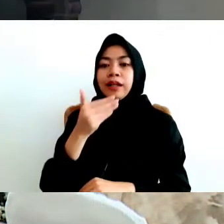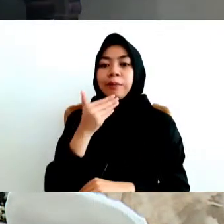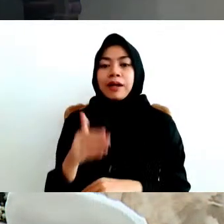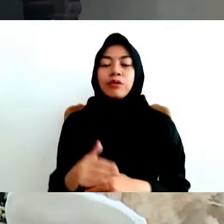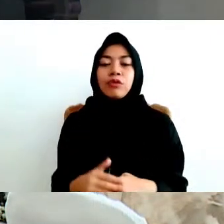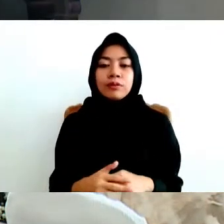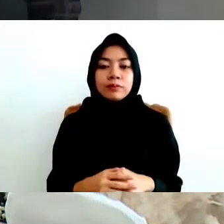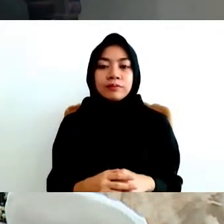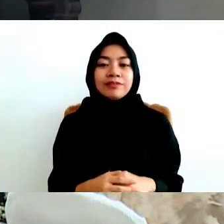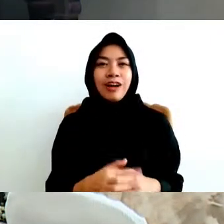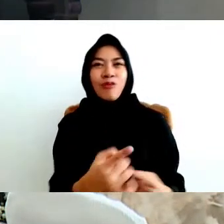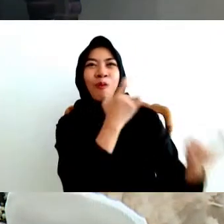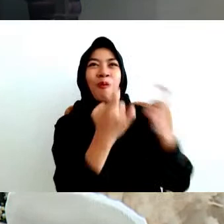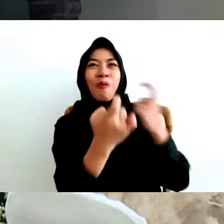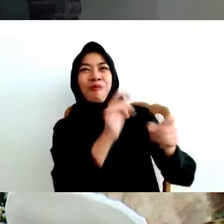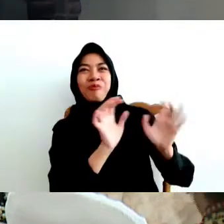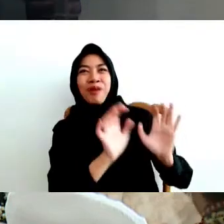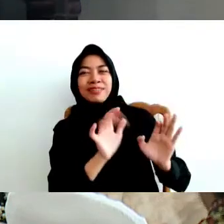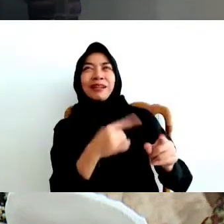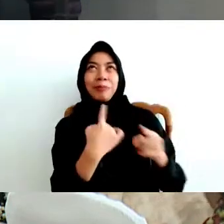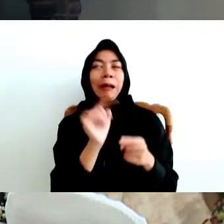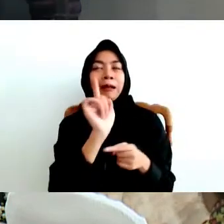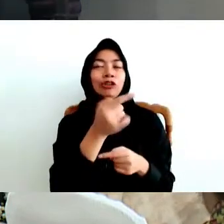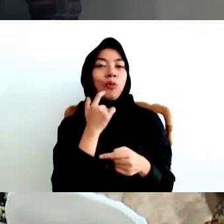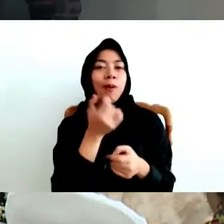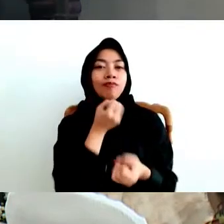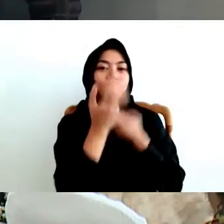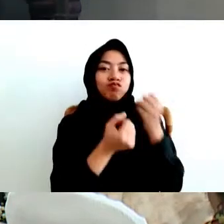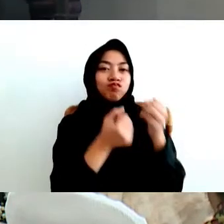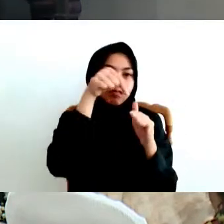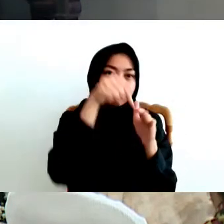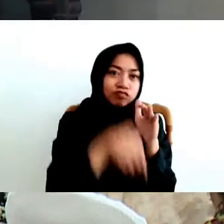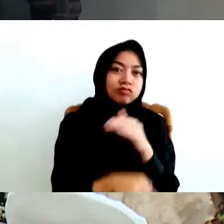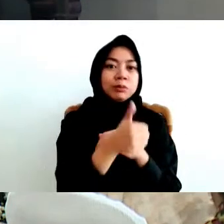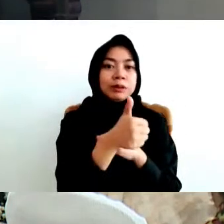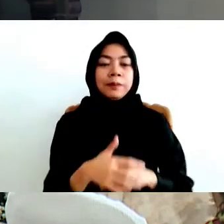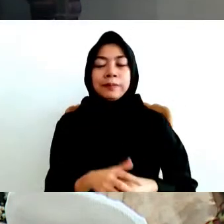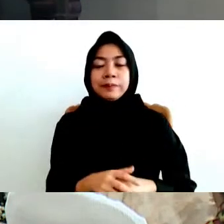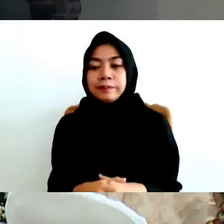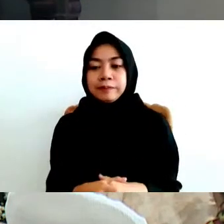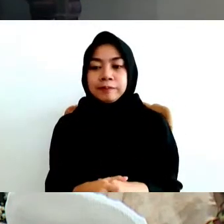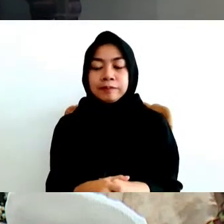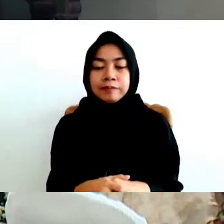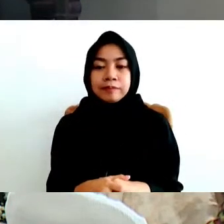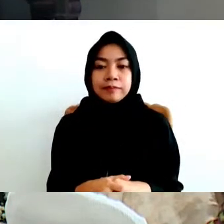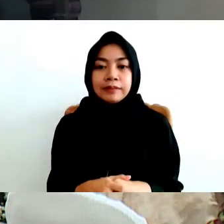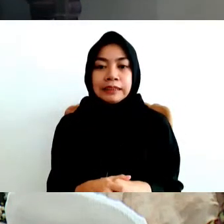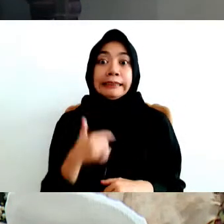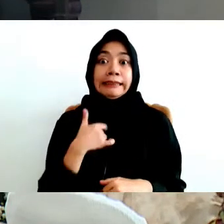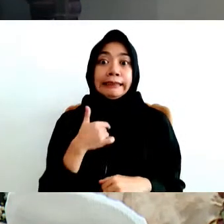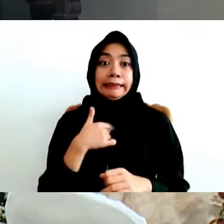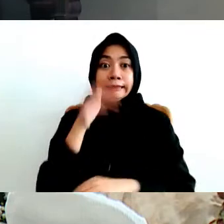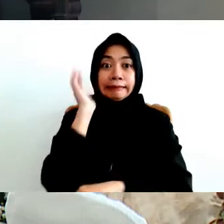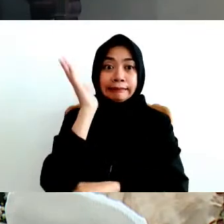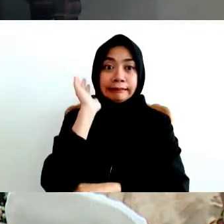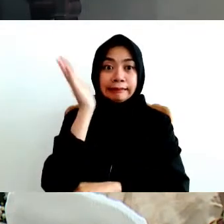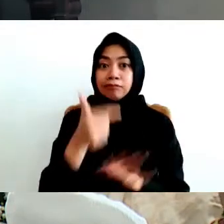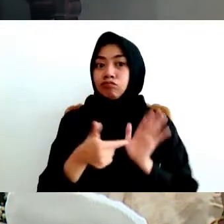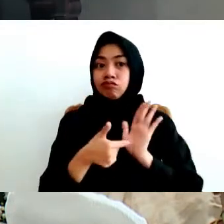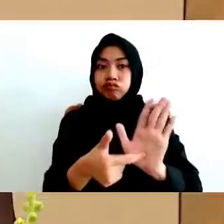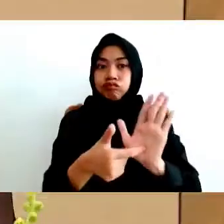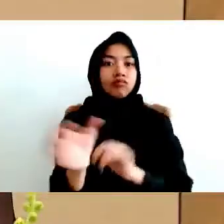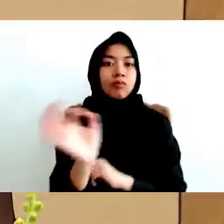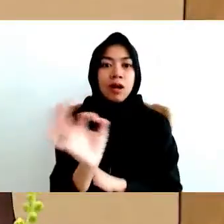questions that I have to answer. So I'm not preparing a special slides for this